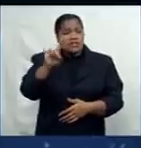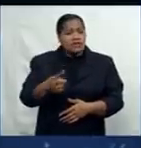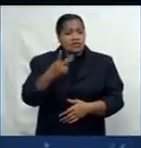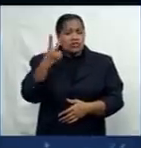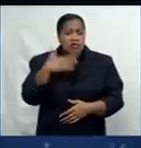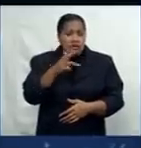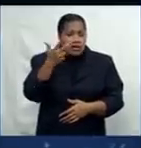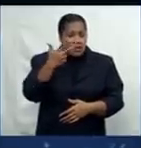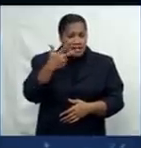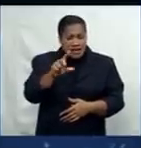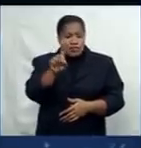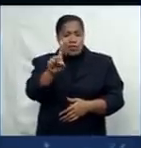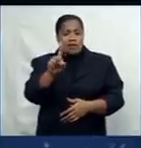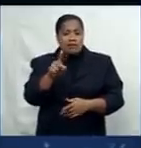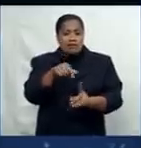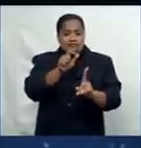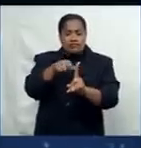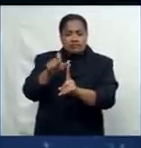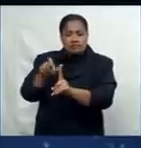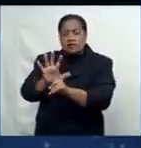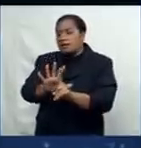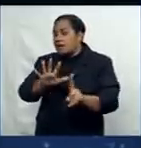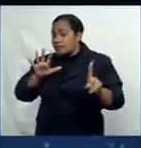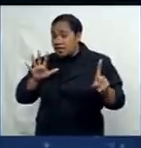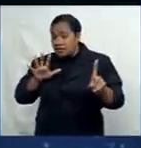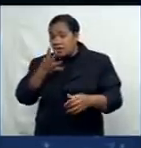24,281 active cases in isolation, with